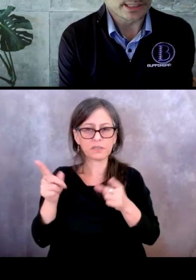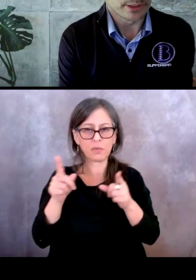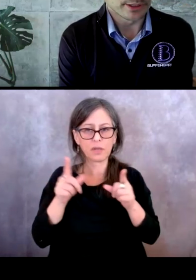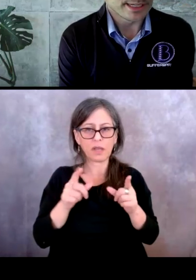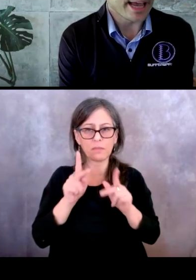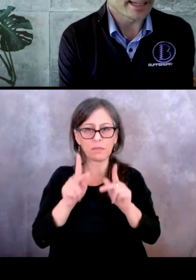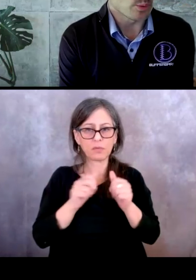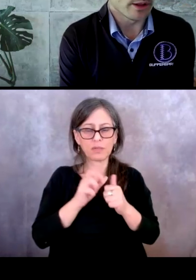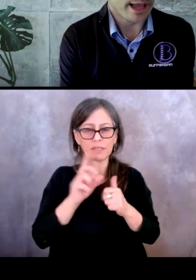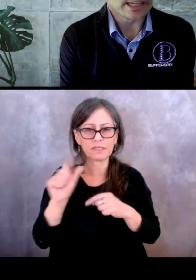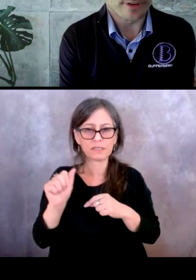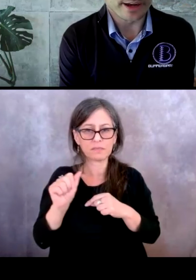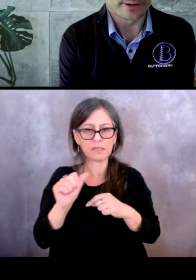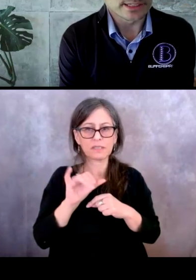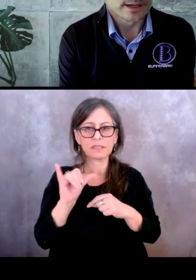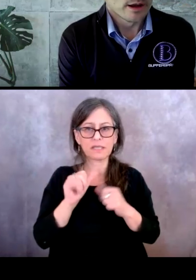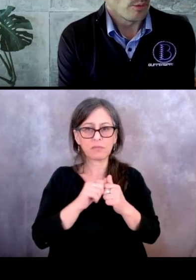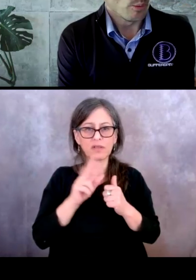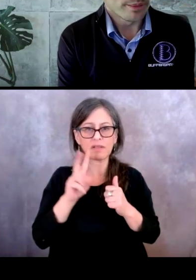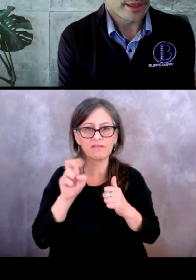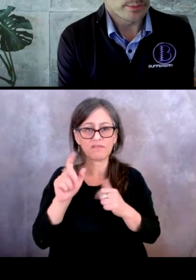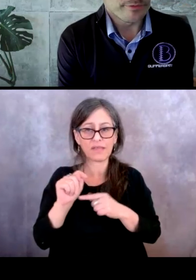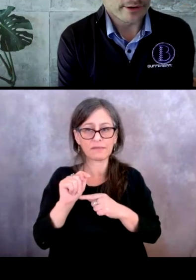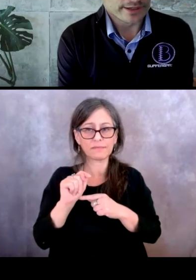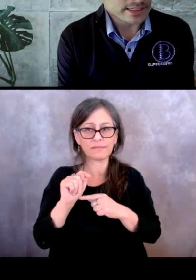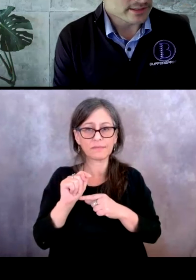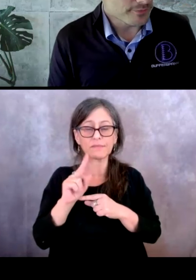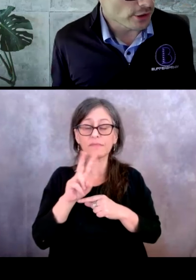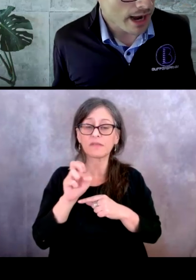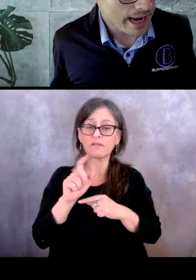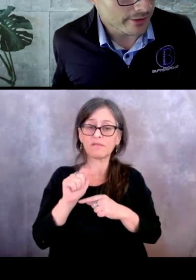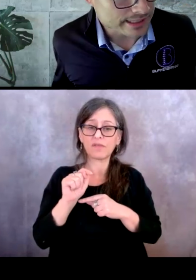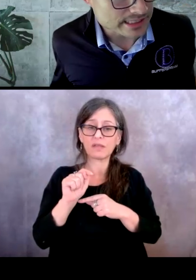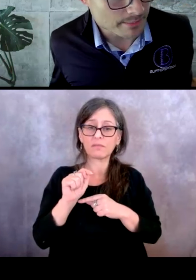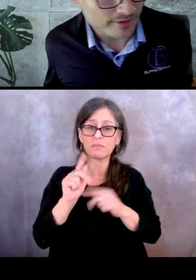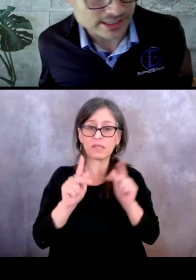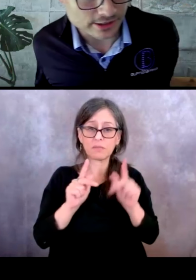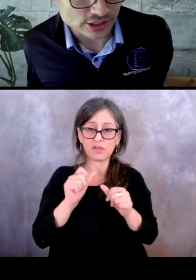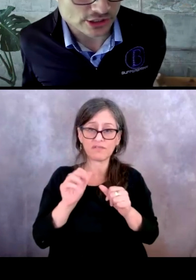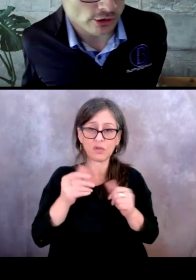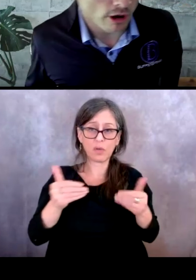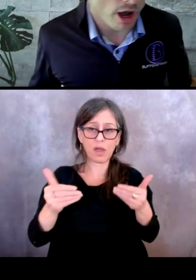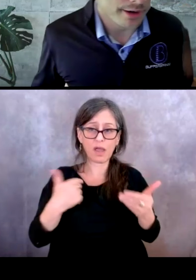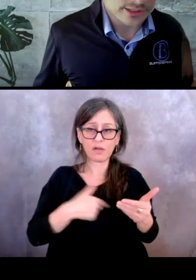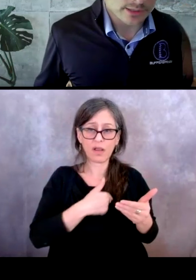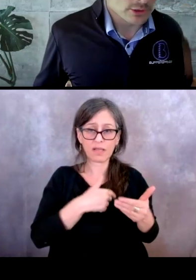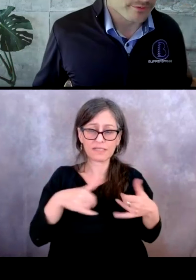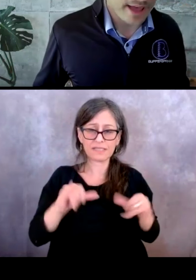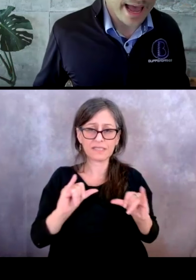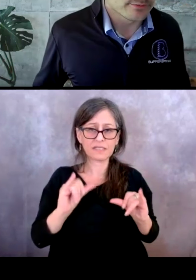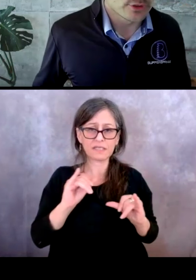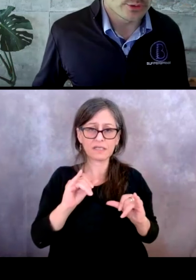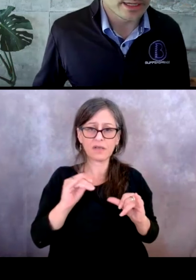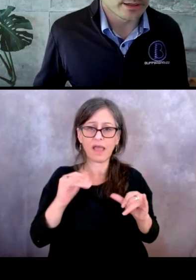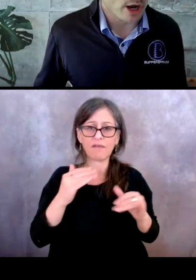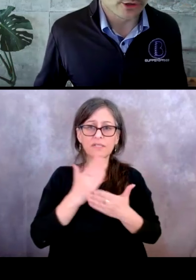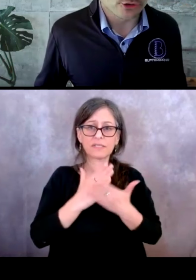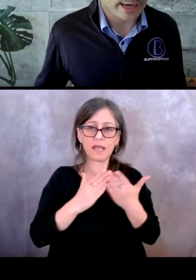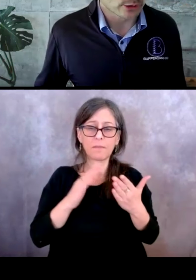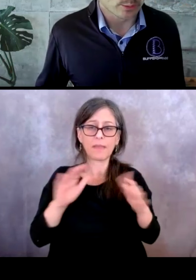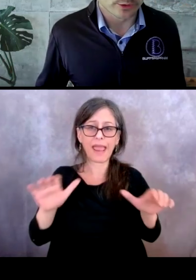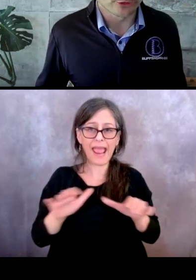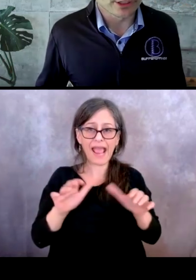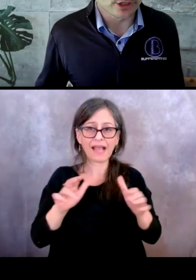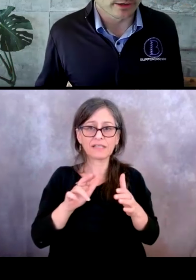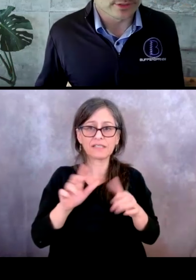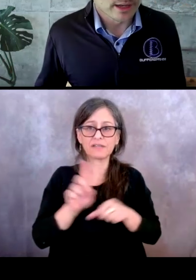people with disabilities as well as veterans. One thing with veterans is if you're hiring some of us that are still on some sort of active duty